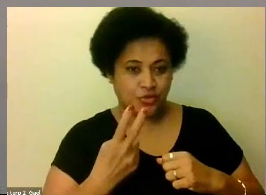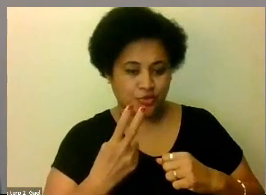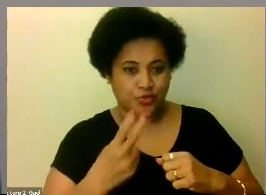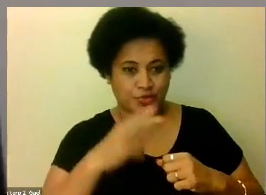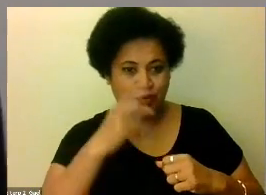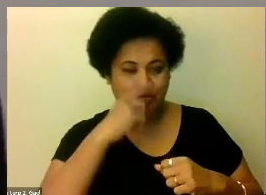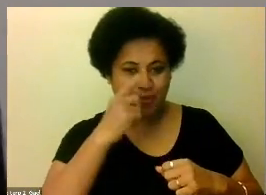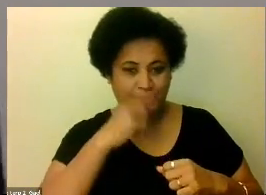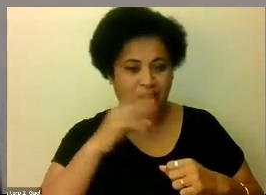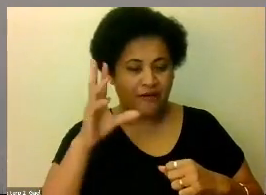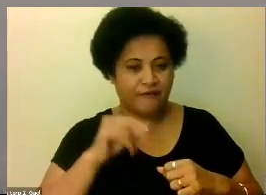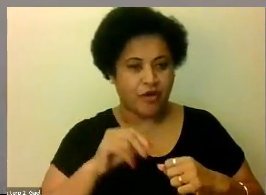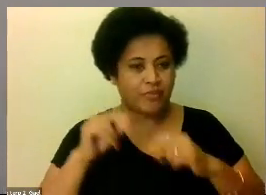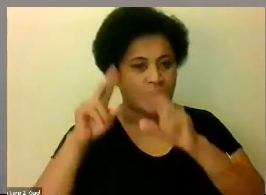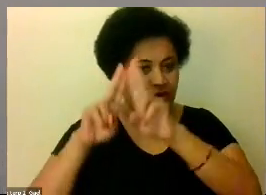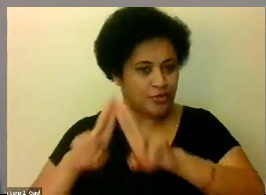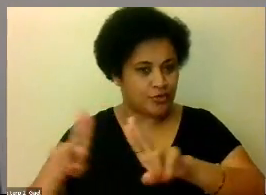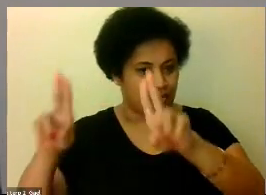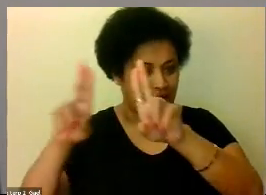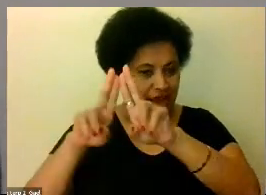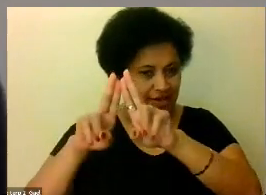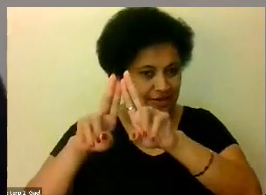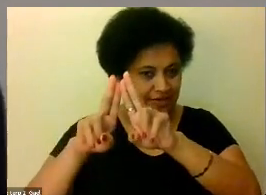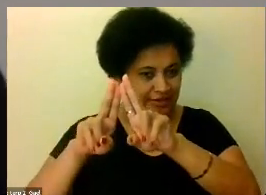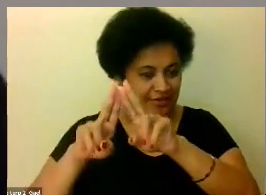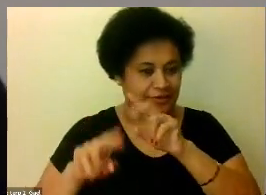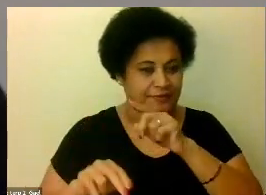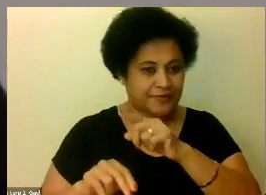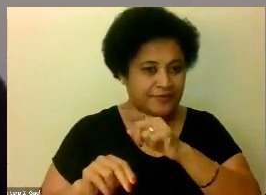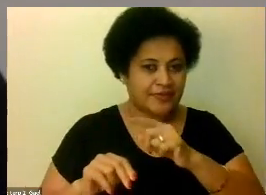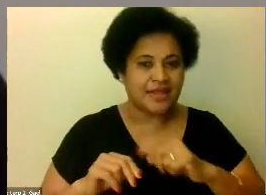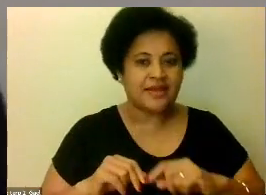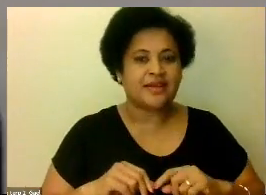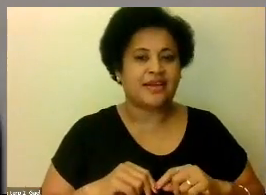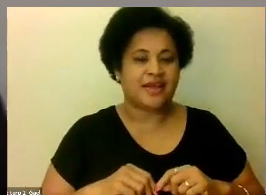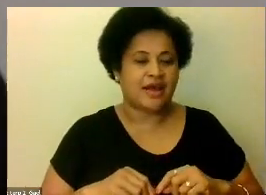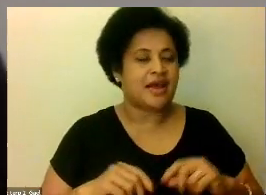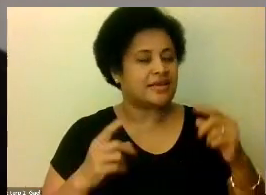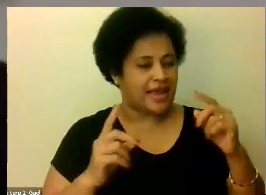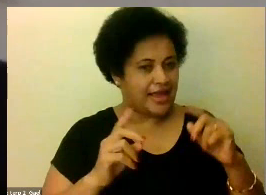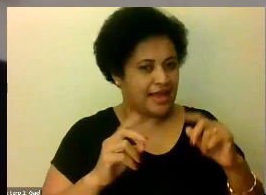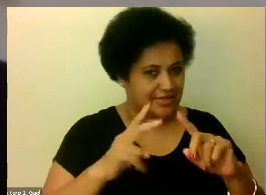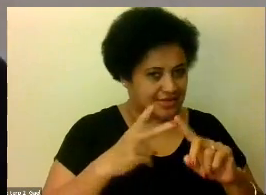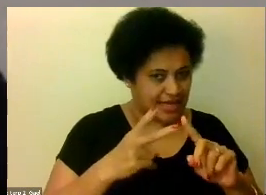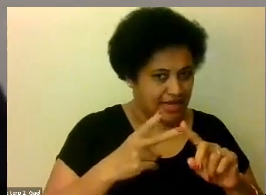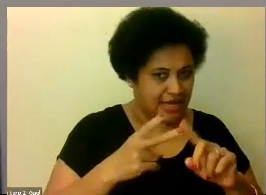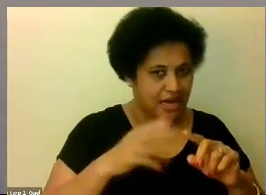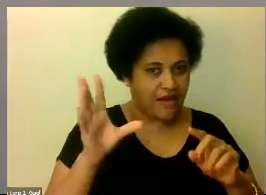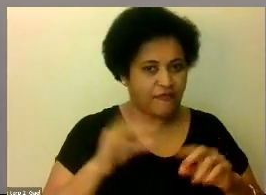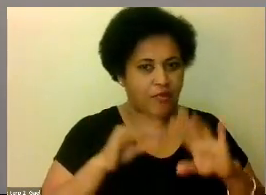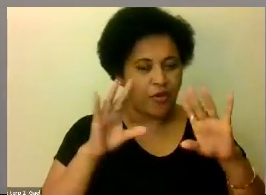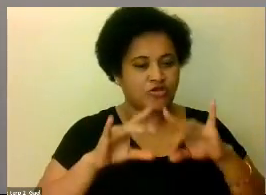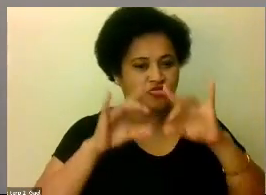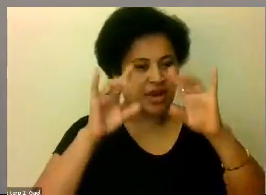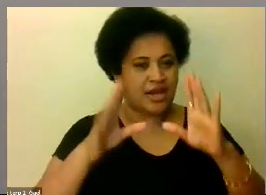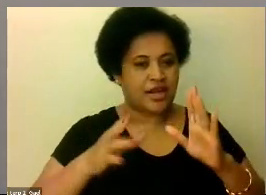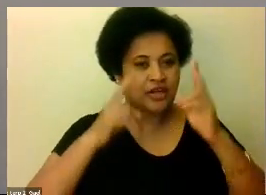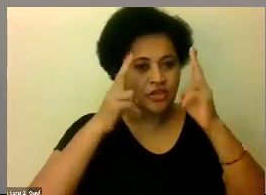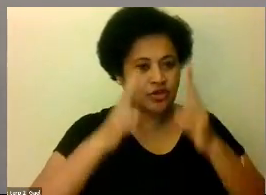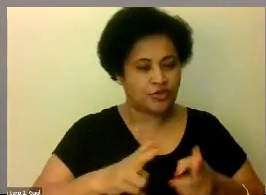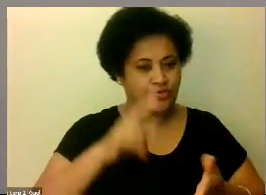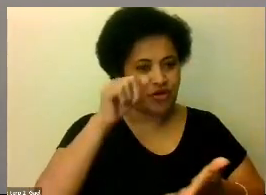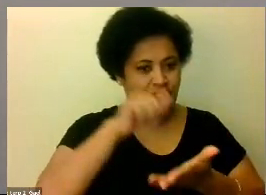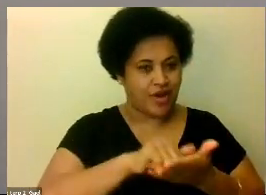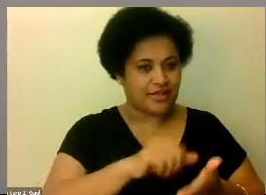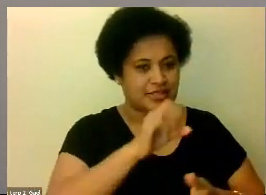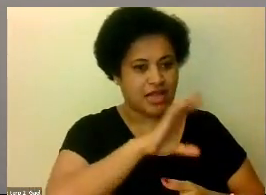the United Nations Development Program and from the Australian Human Rights Commission. And they will be